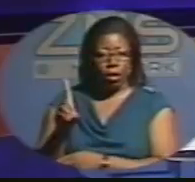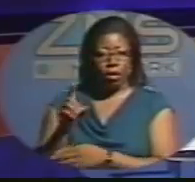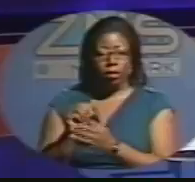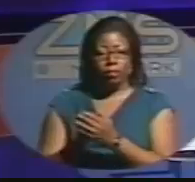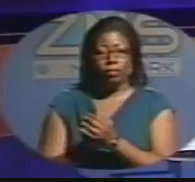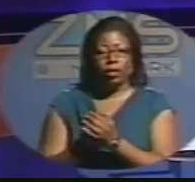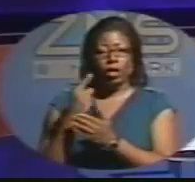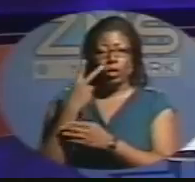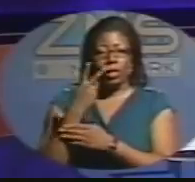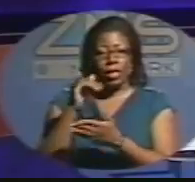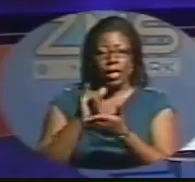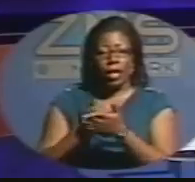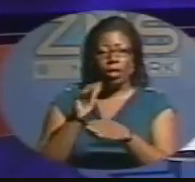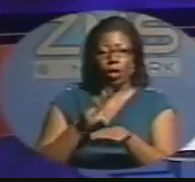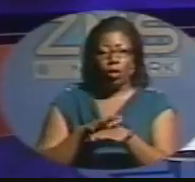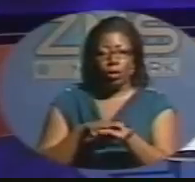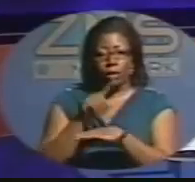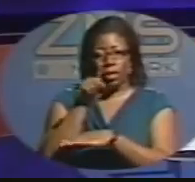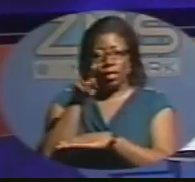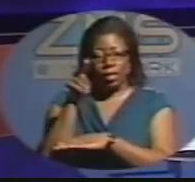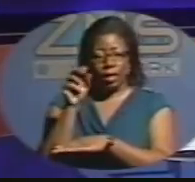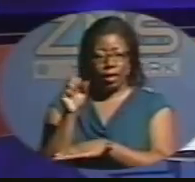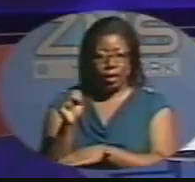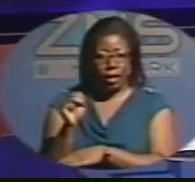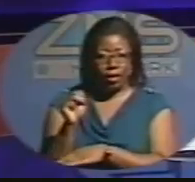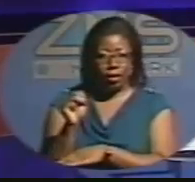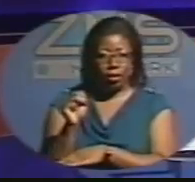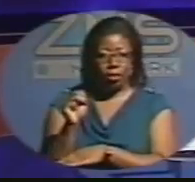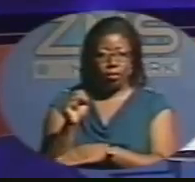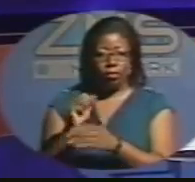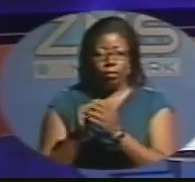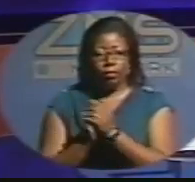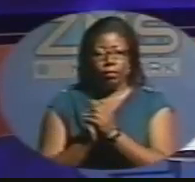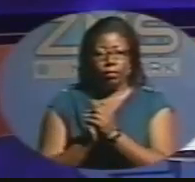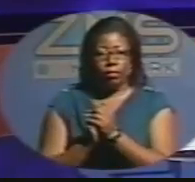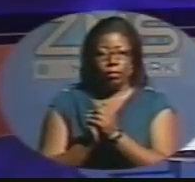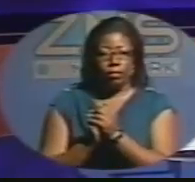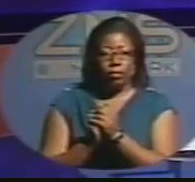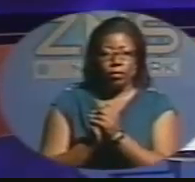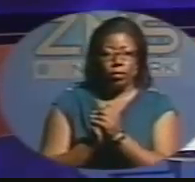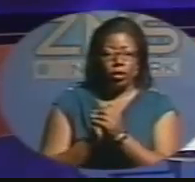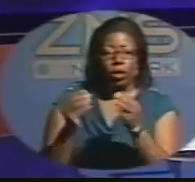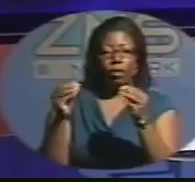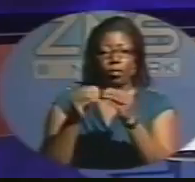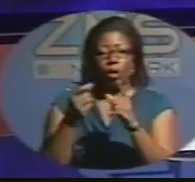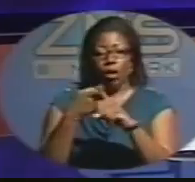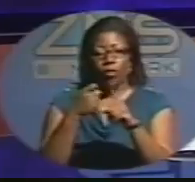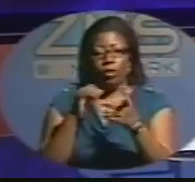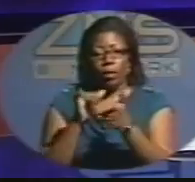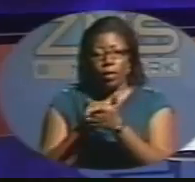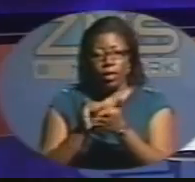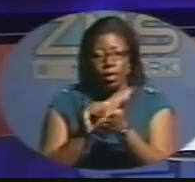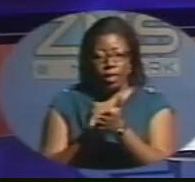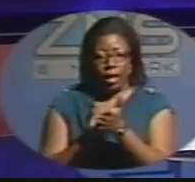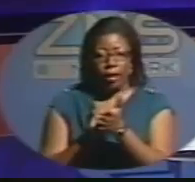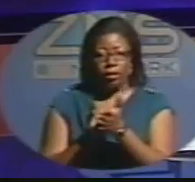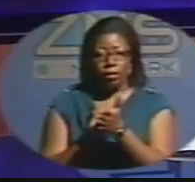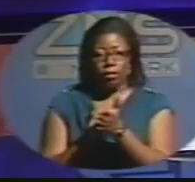You'll see that only on one station here at ZNS Total Sports and ZNS TV 13. We've got more from that exclusive